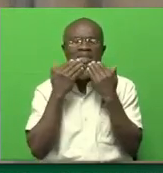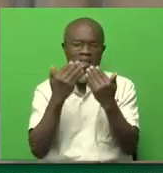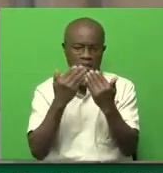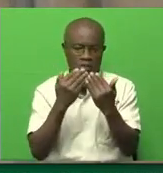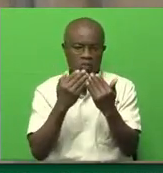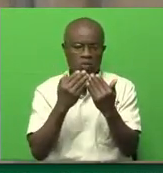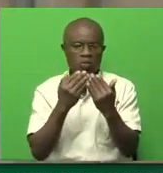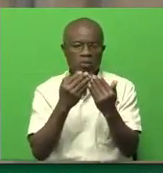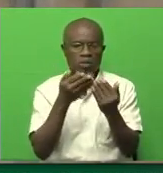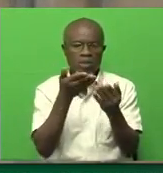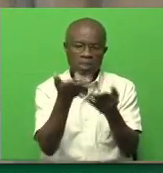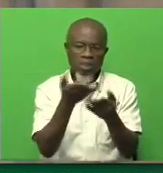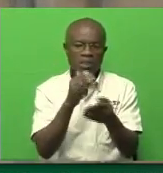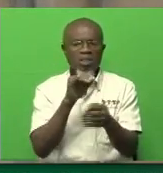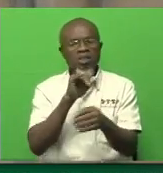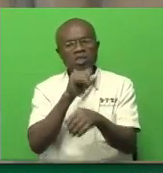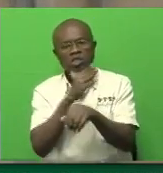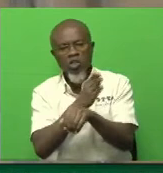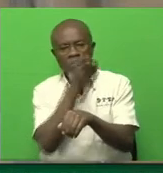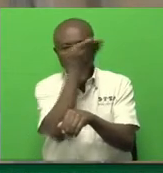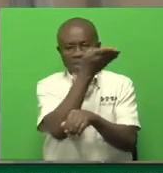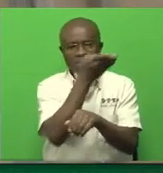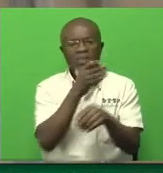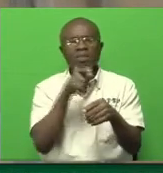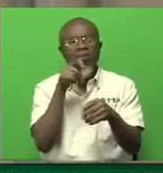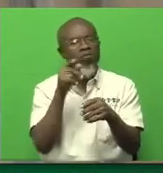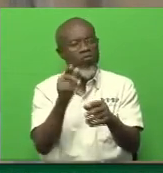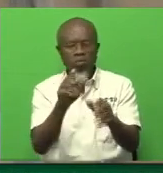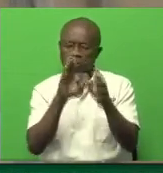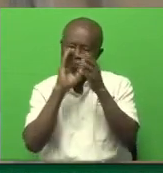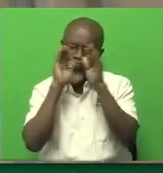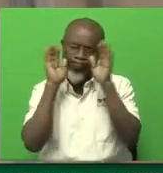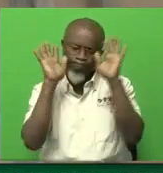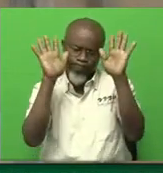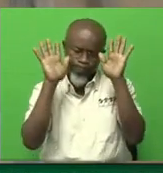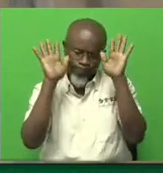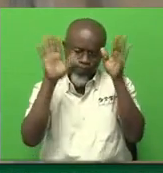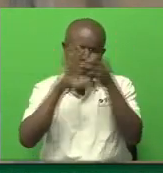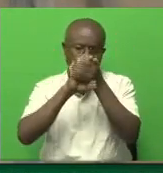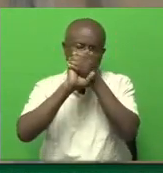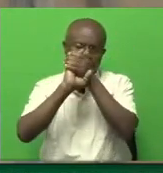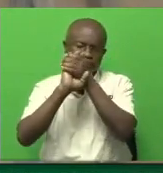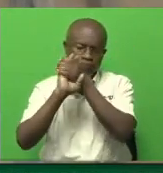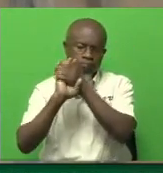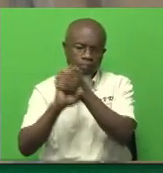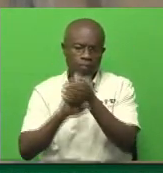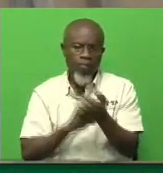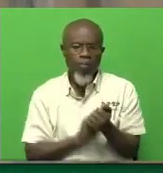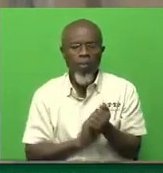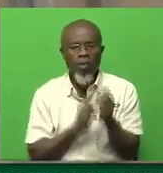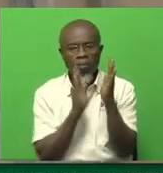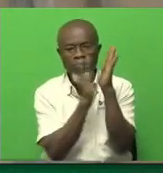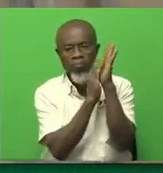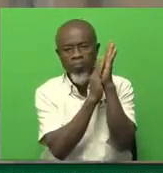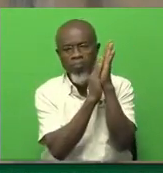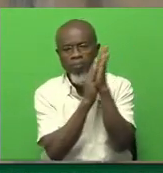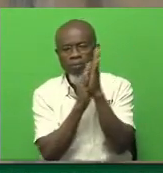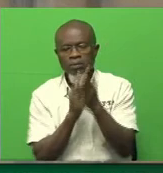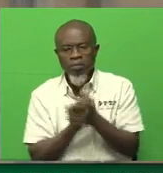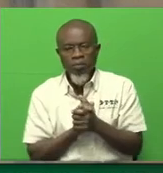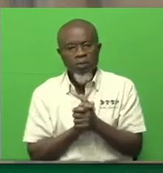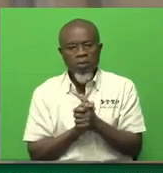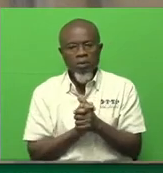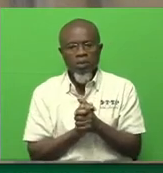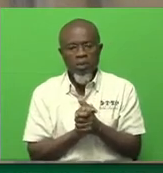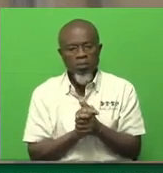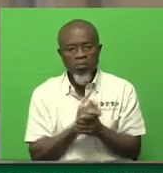commendable but you would not hear the leader of the opposition or any of my three colleagues speak about that and that is what